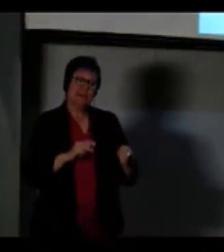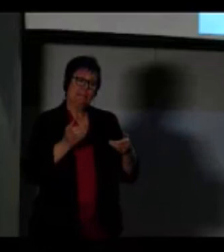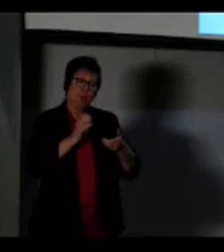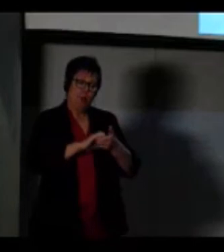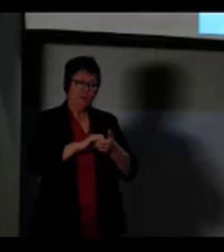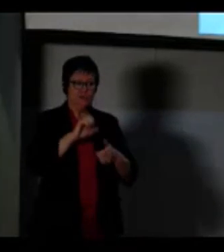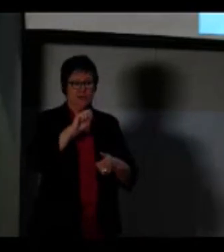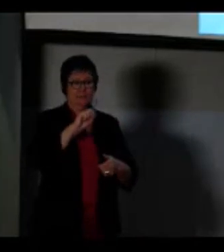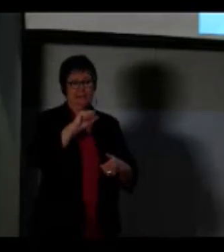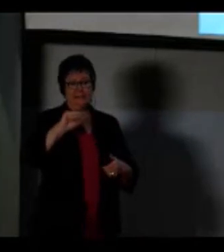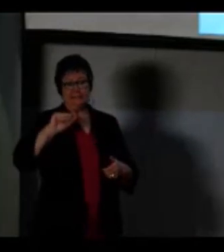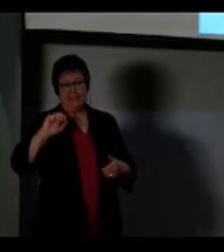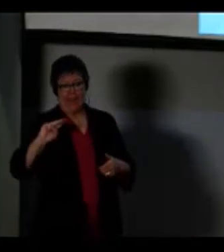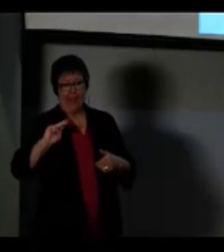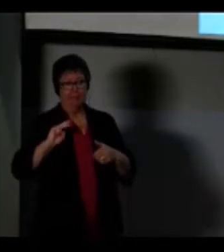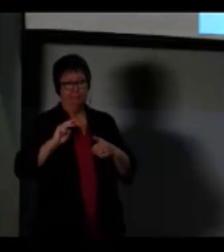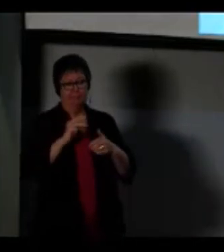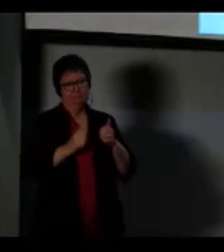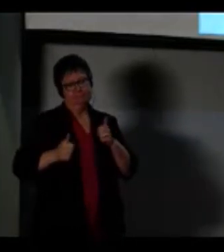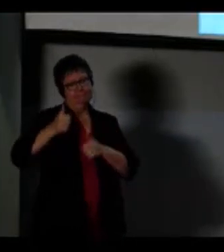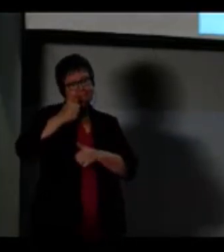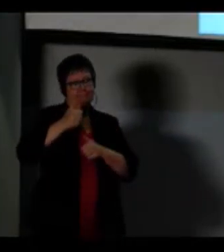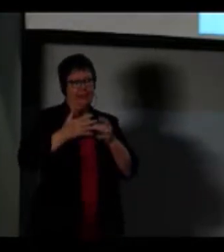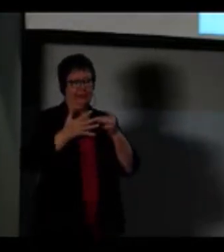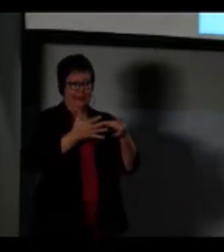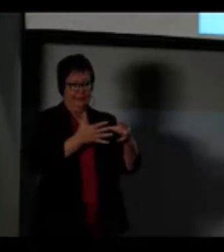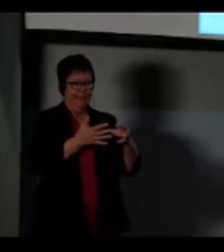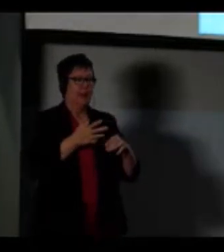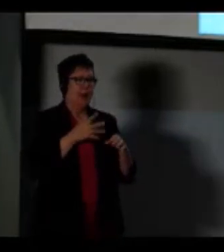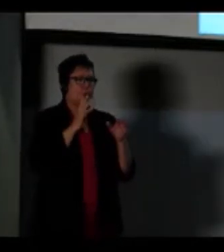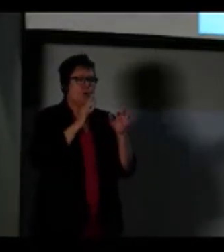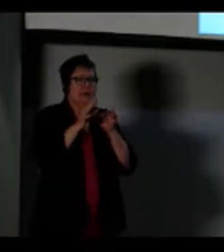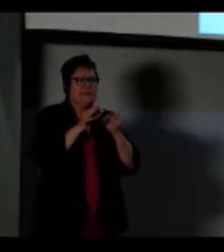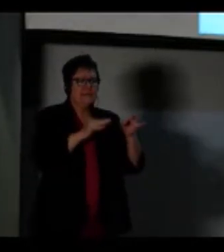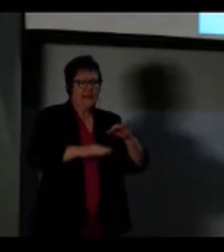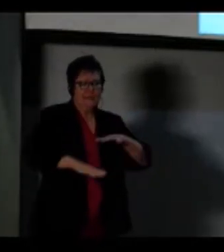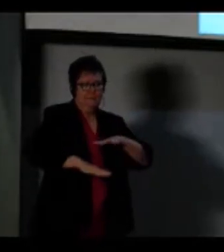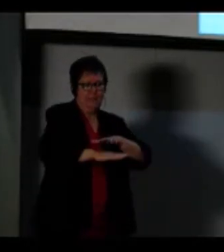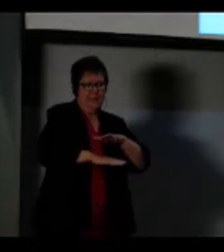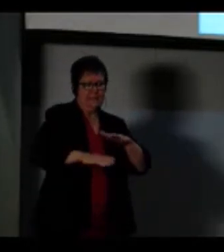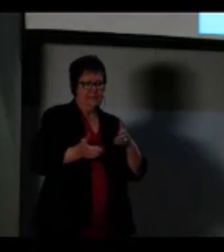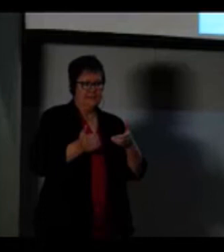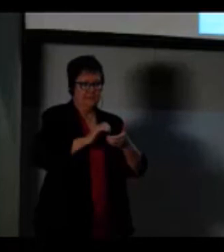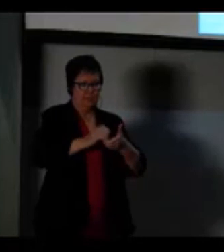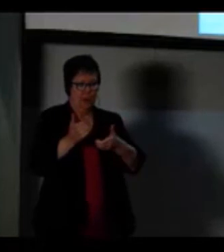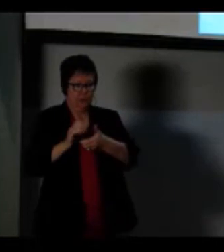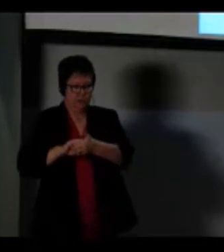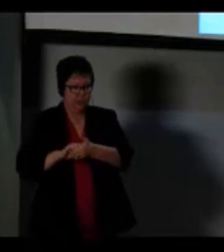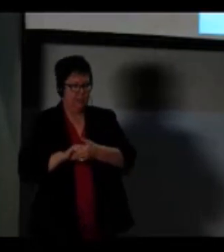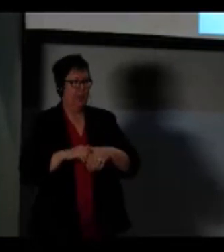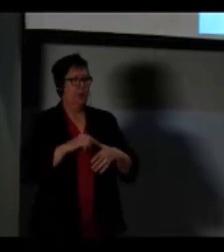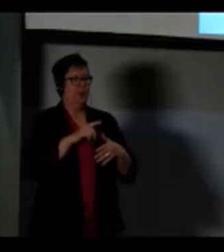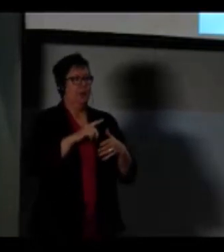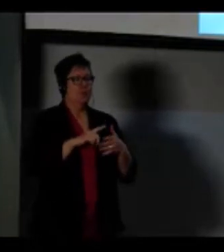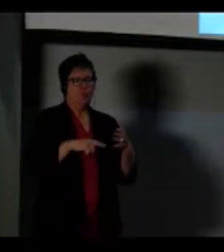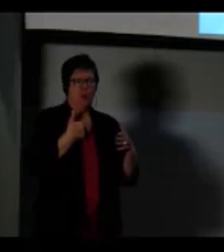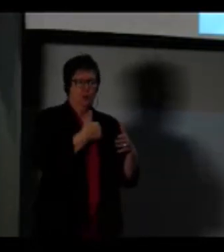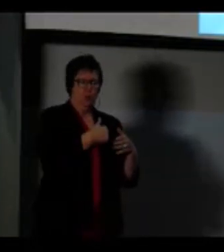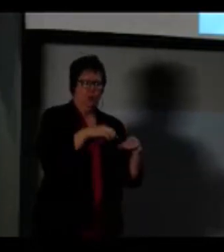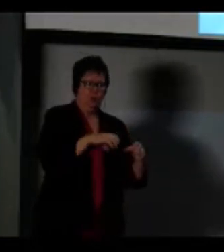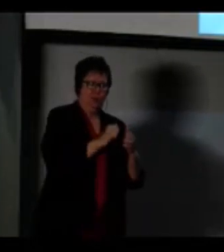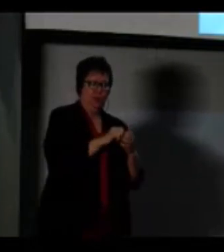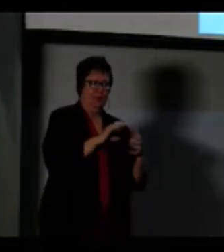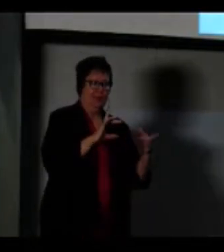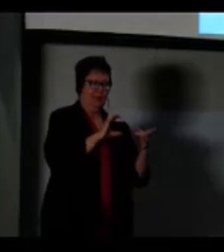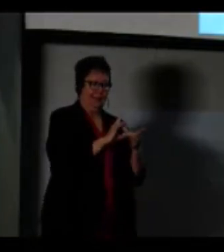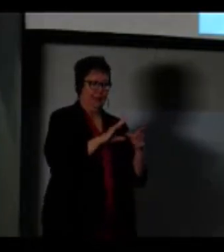been leading. I'm going to cover the basics of the partnership, what we're doing with linked open data, and then why I